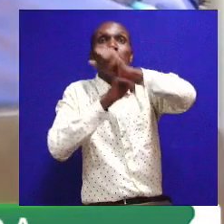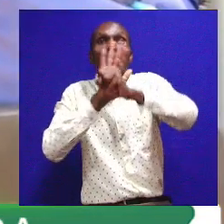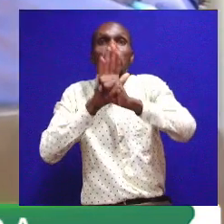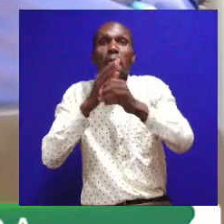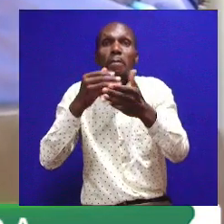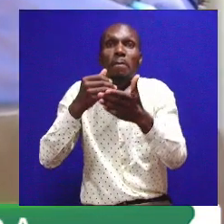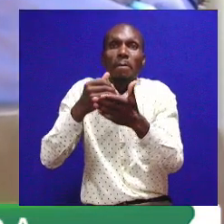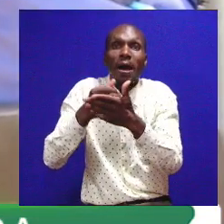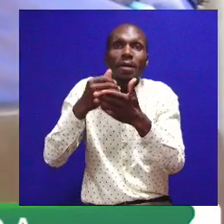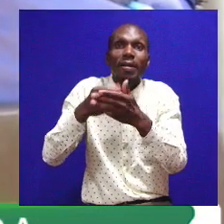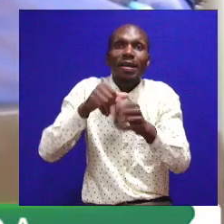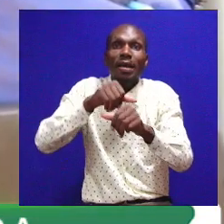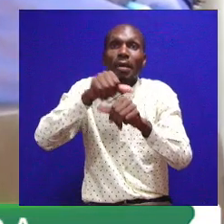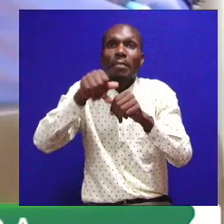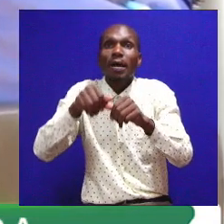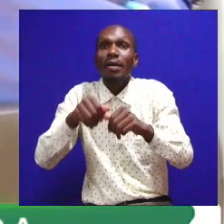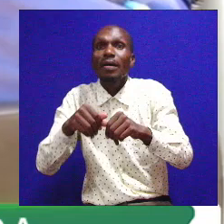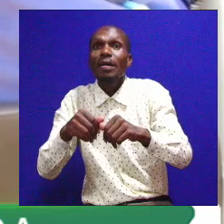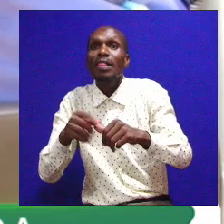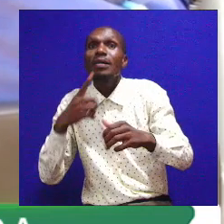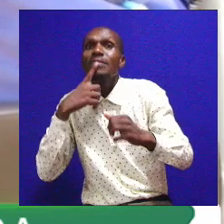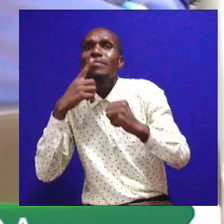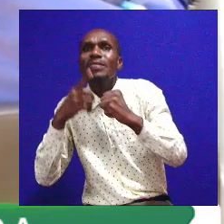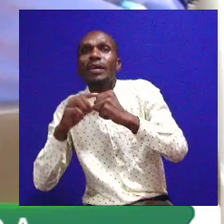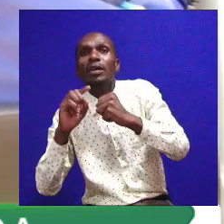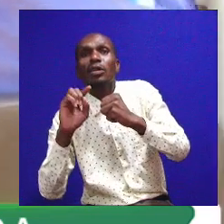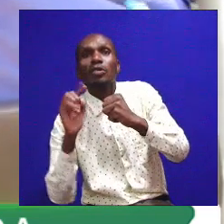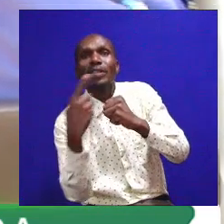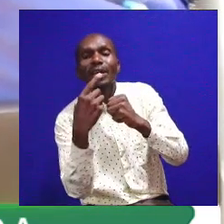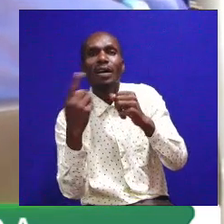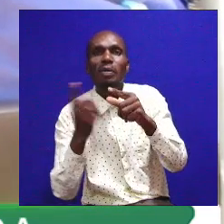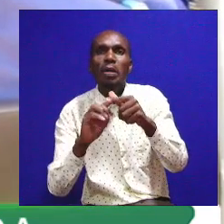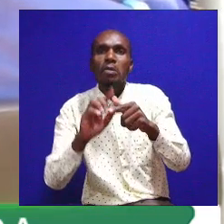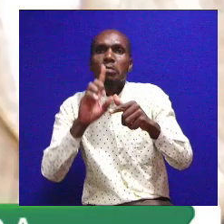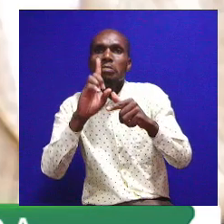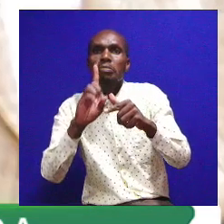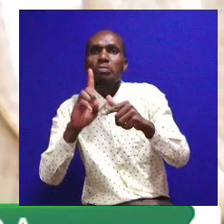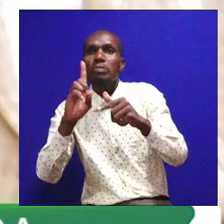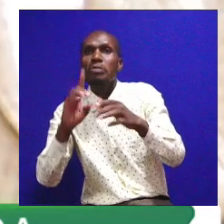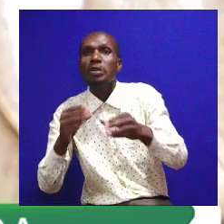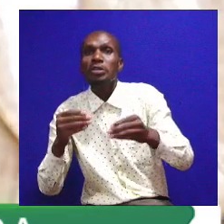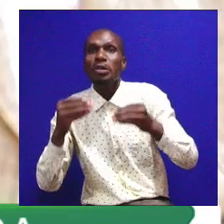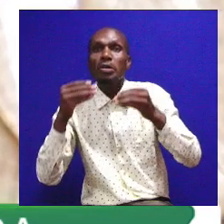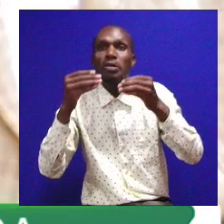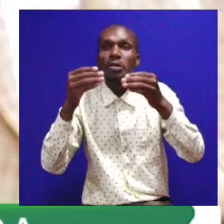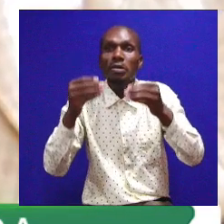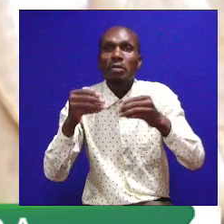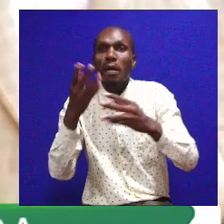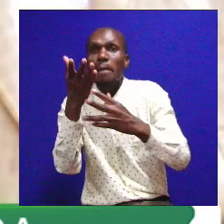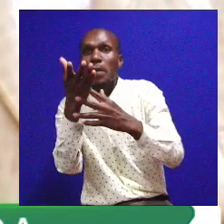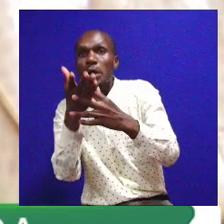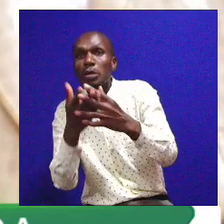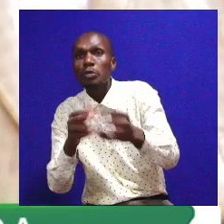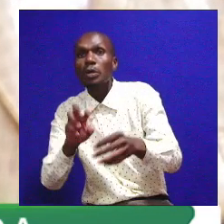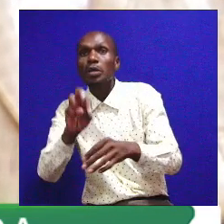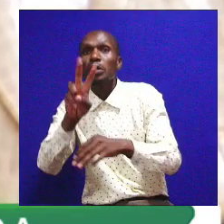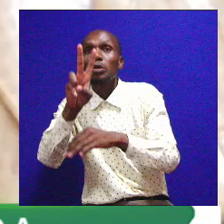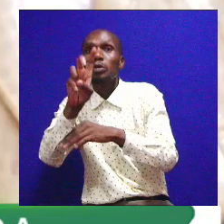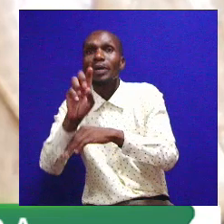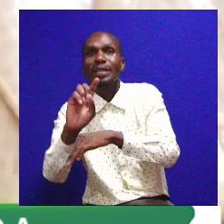wechibesa guetani chiribu chimia isano nemo asekera oyomo arachiko nyora egatie chiribu emerongo